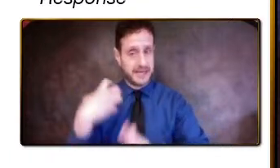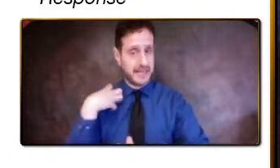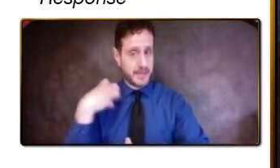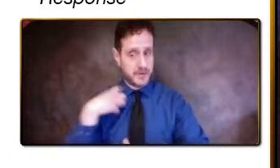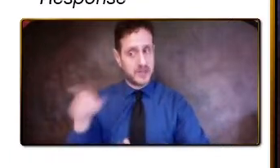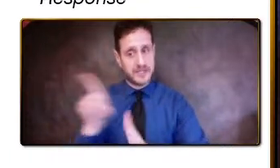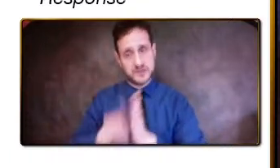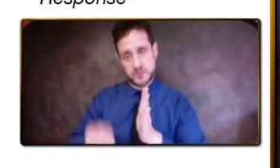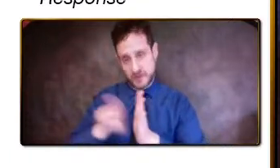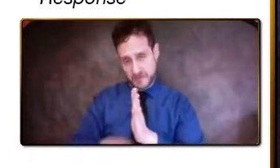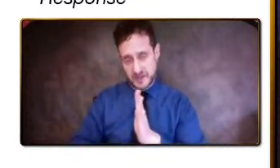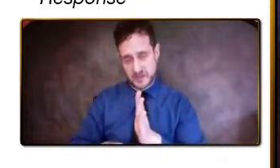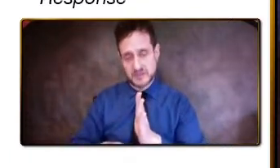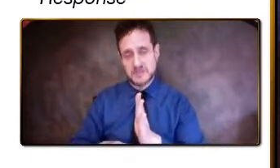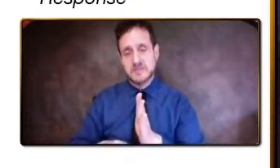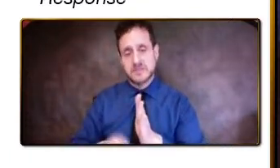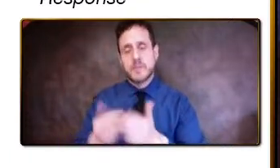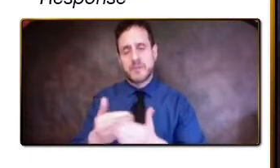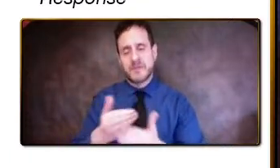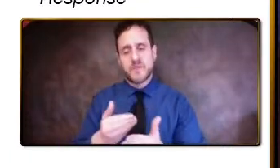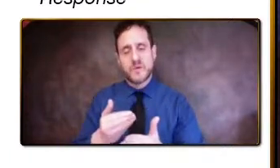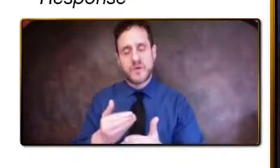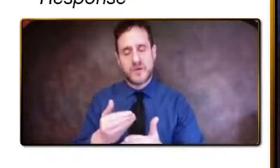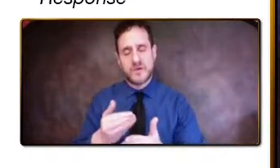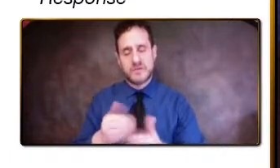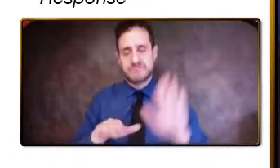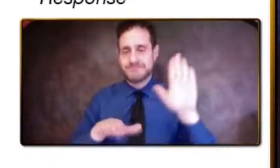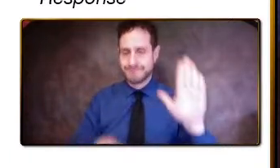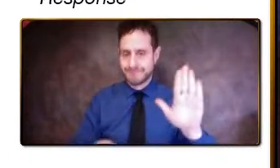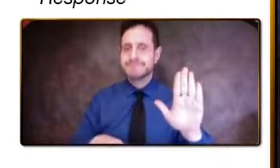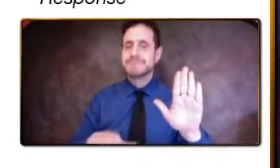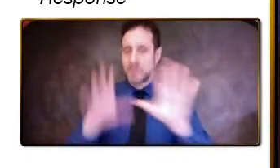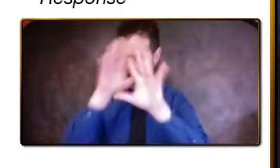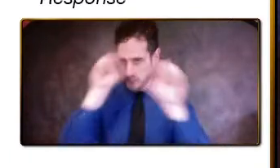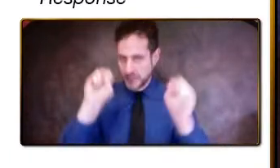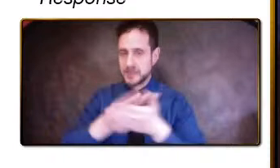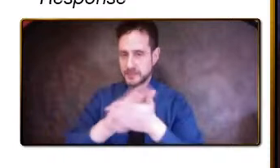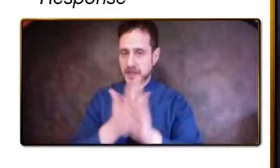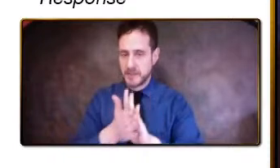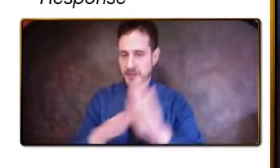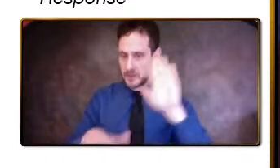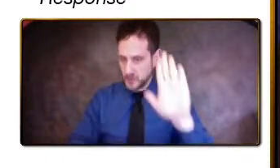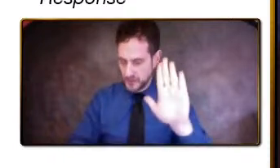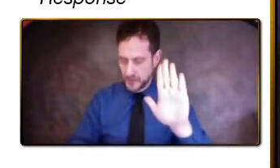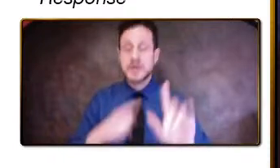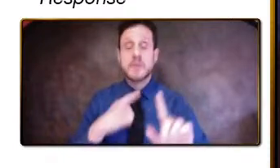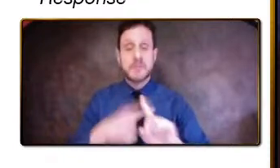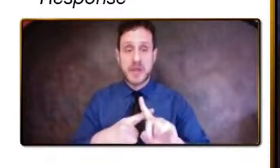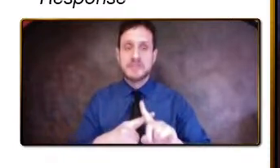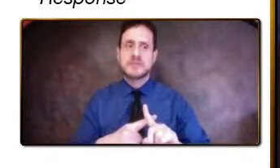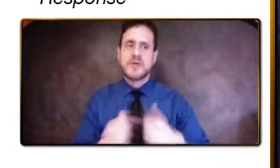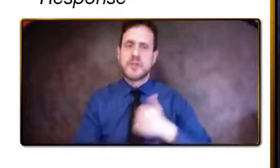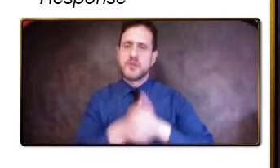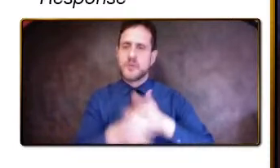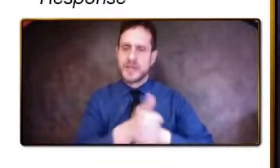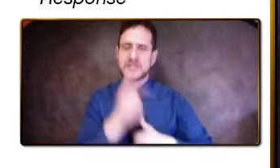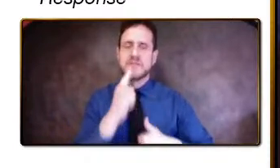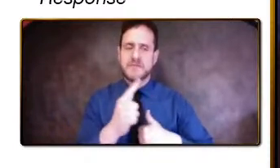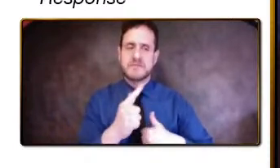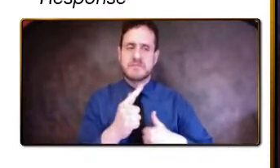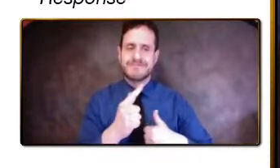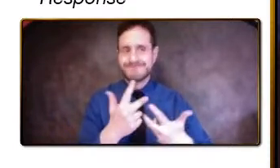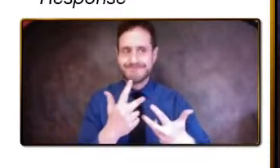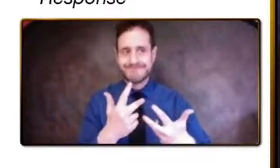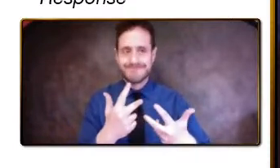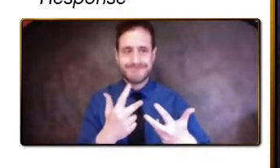inauguration and amid FBI reports of threats to state capital cities across the nation. This is an outline